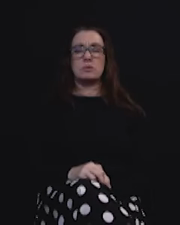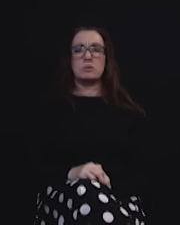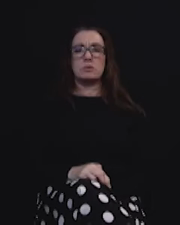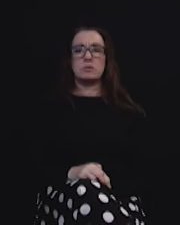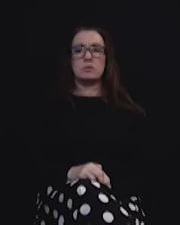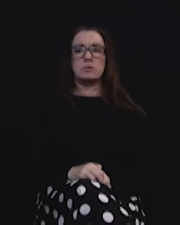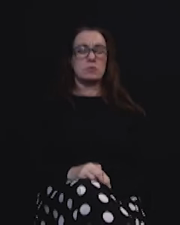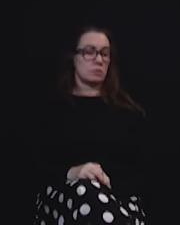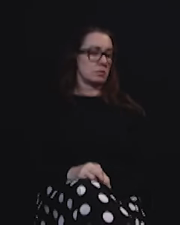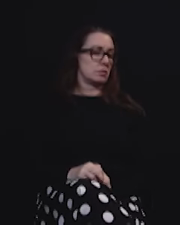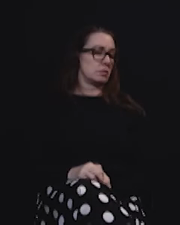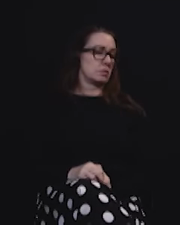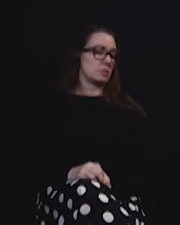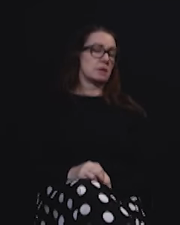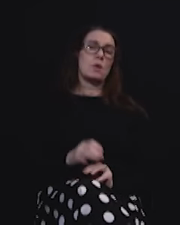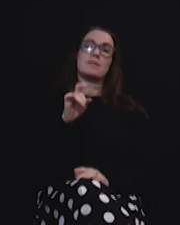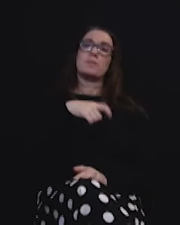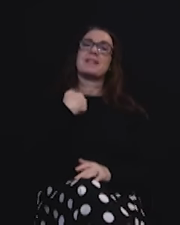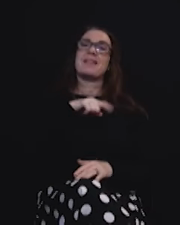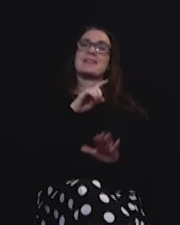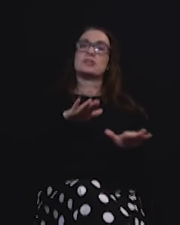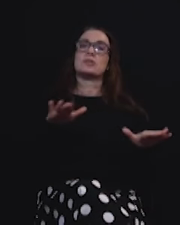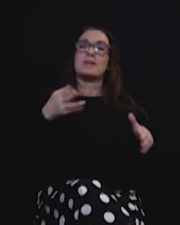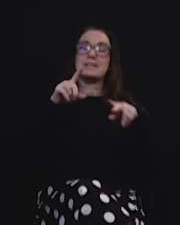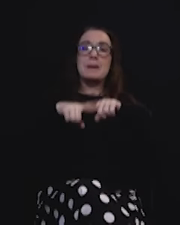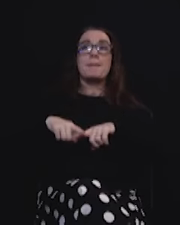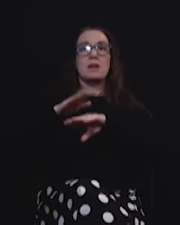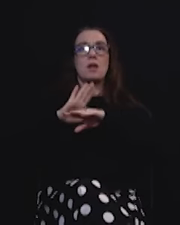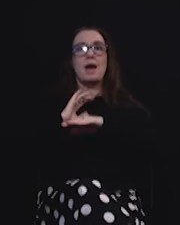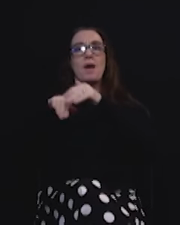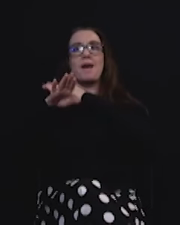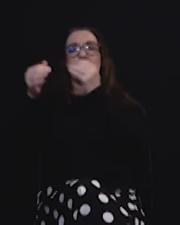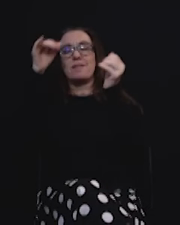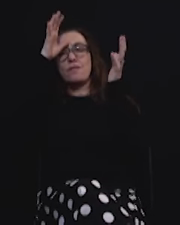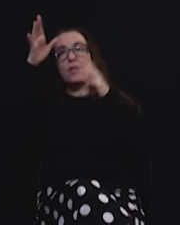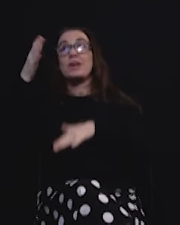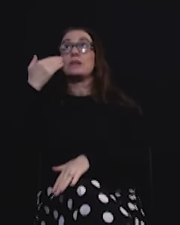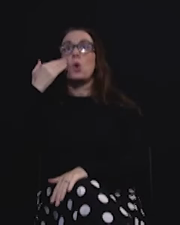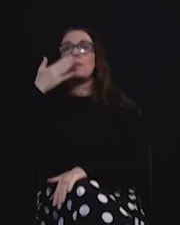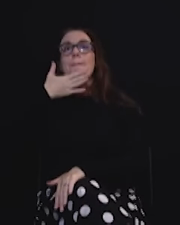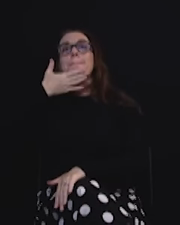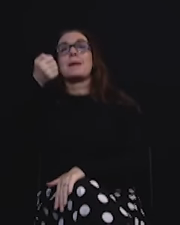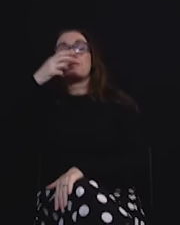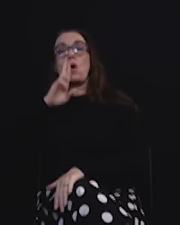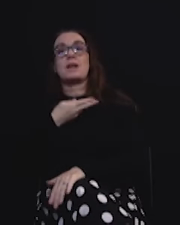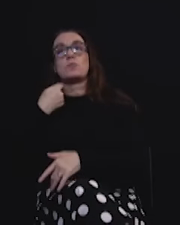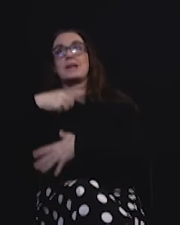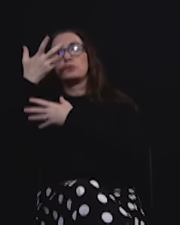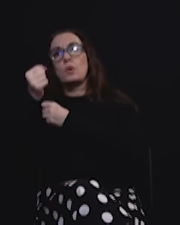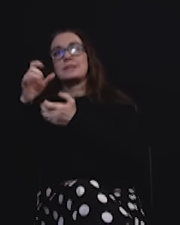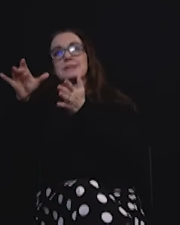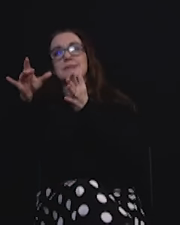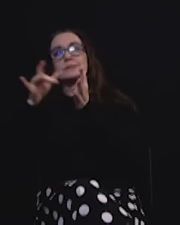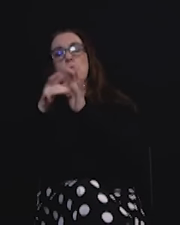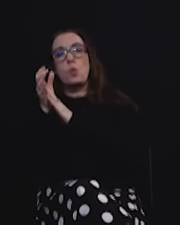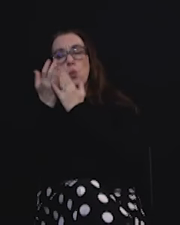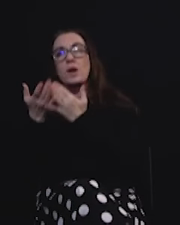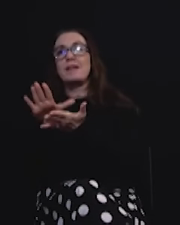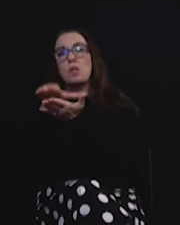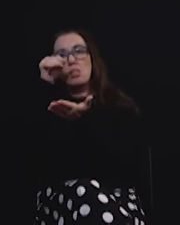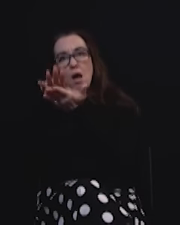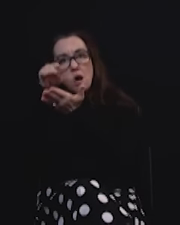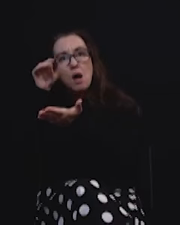We have to be like children who depend upon our Heavenly Father, who understand that he knows what's best for us. We can trust his word. We have to learn his